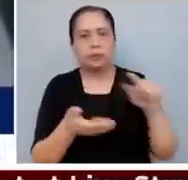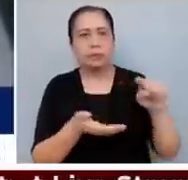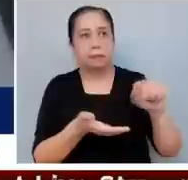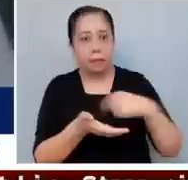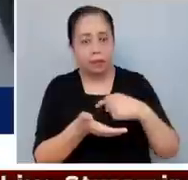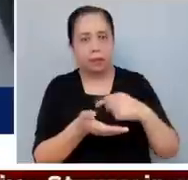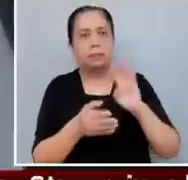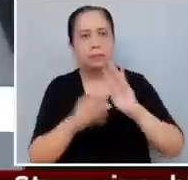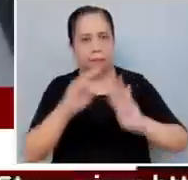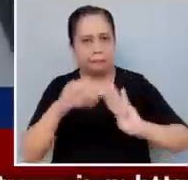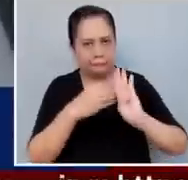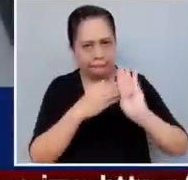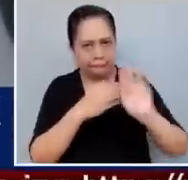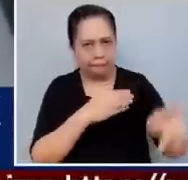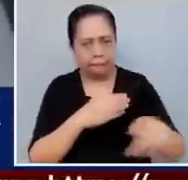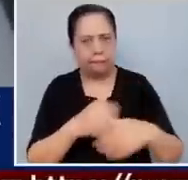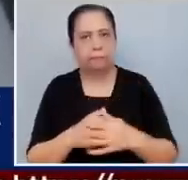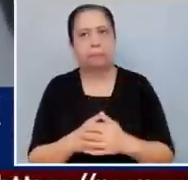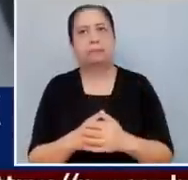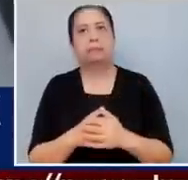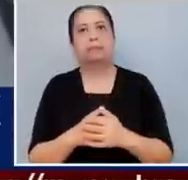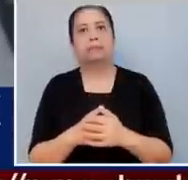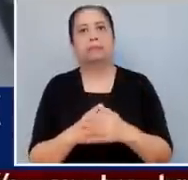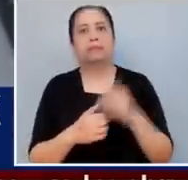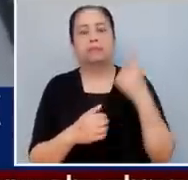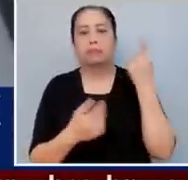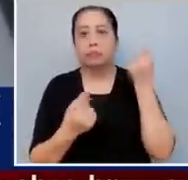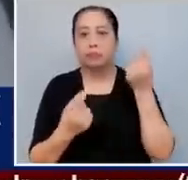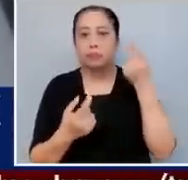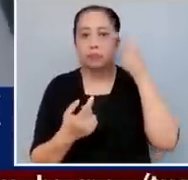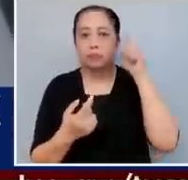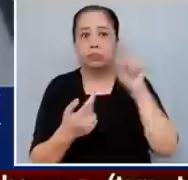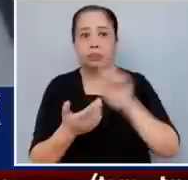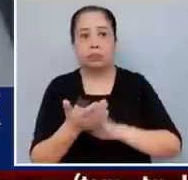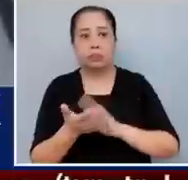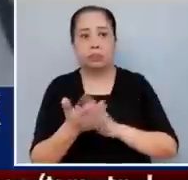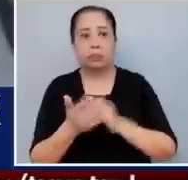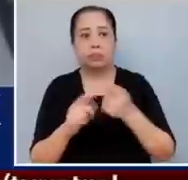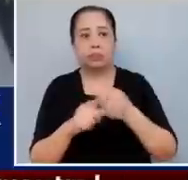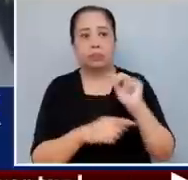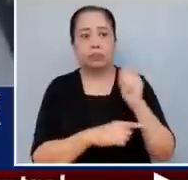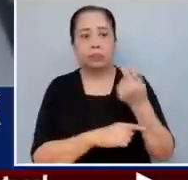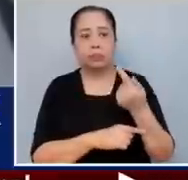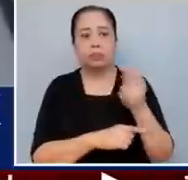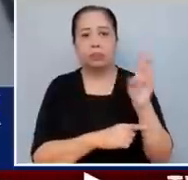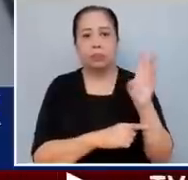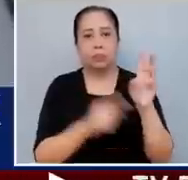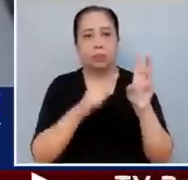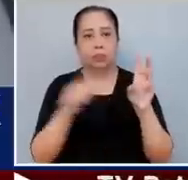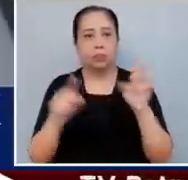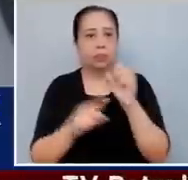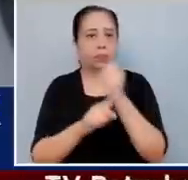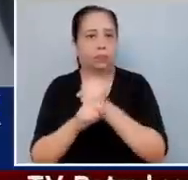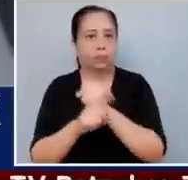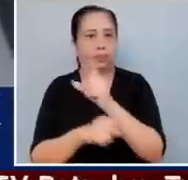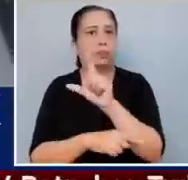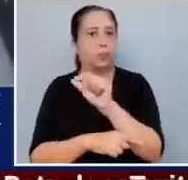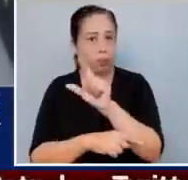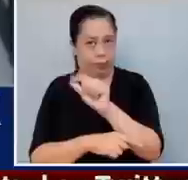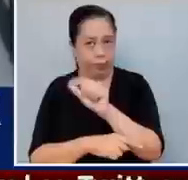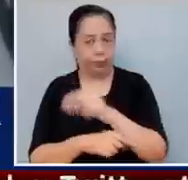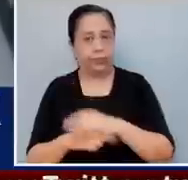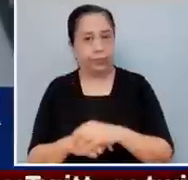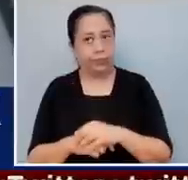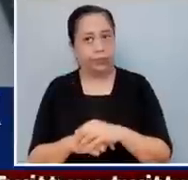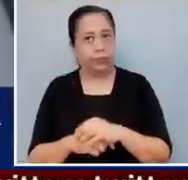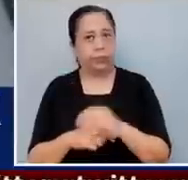the transaction for the school is from August 16 to September 20. Okay.